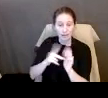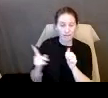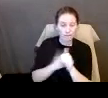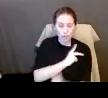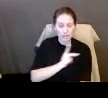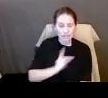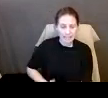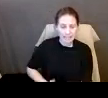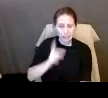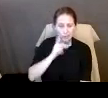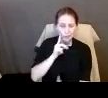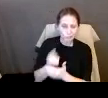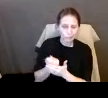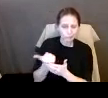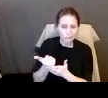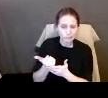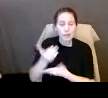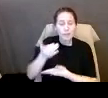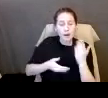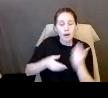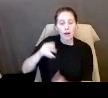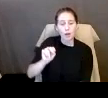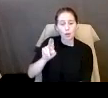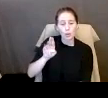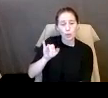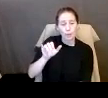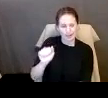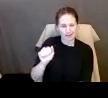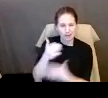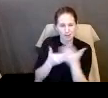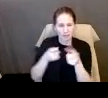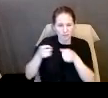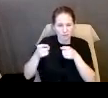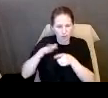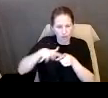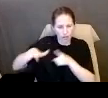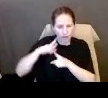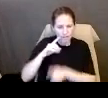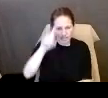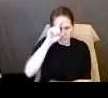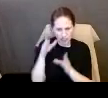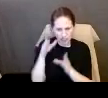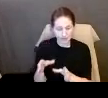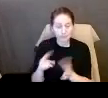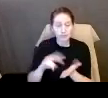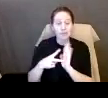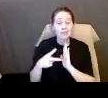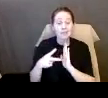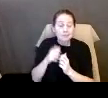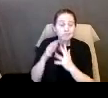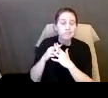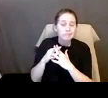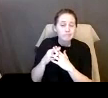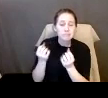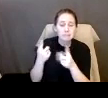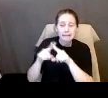annex parts of Nubia as a territory controlled by the Egyptians. And there he built several